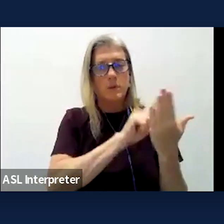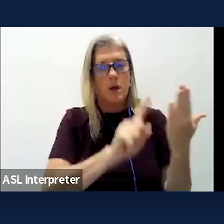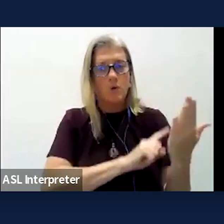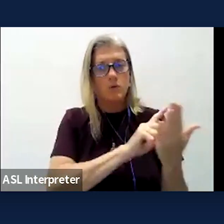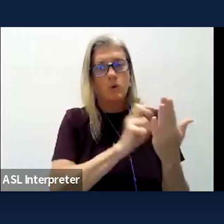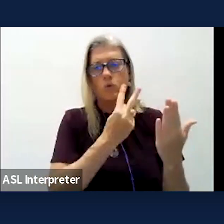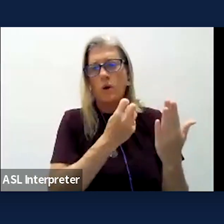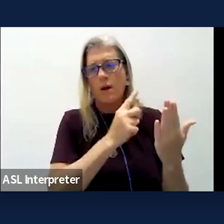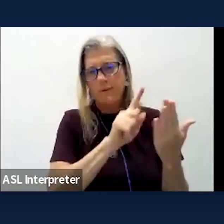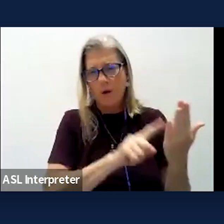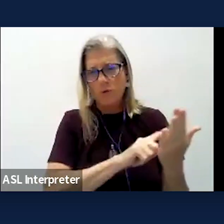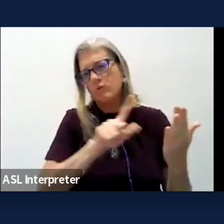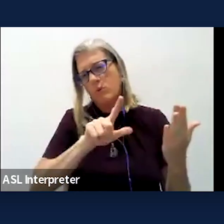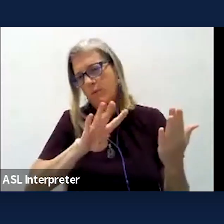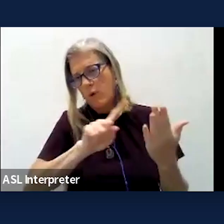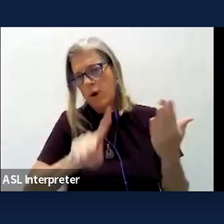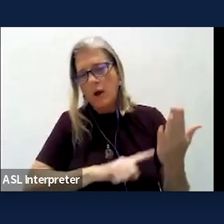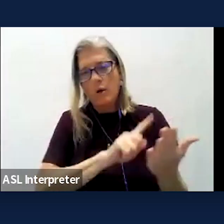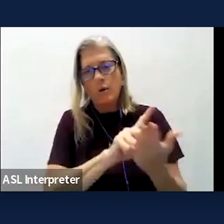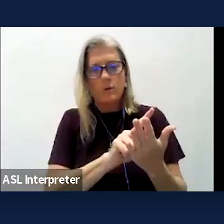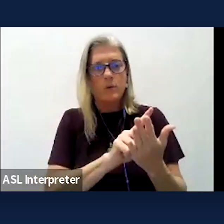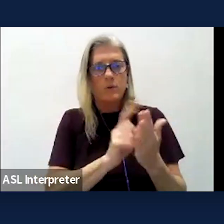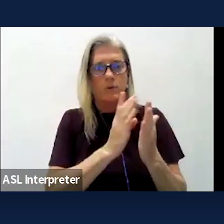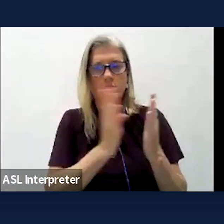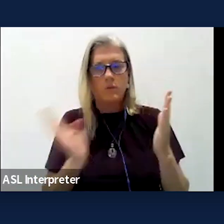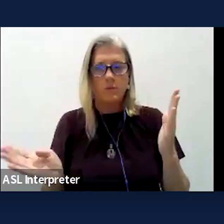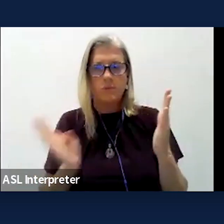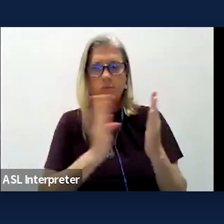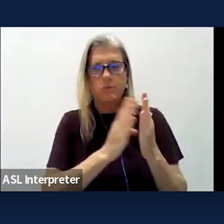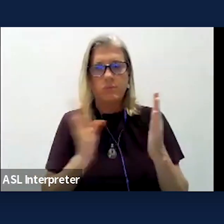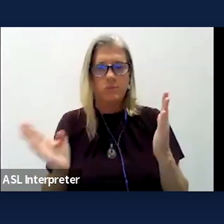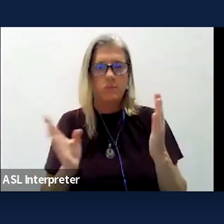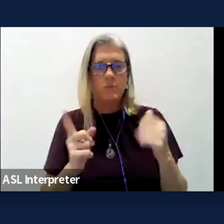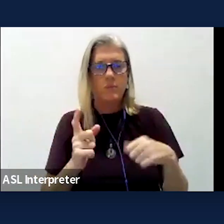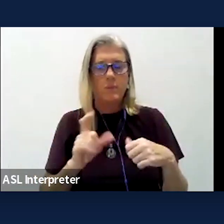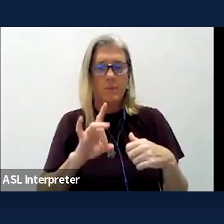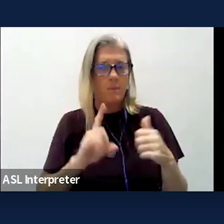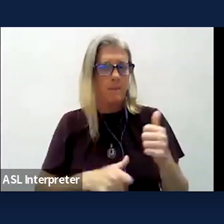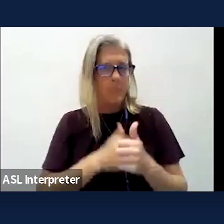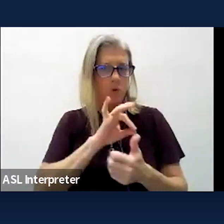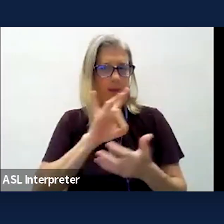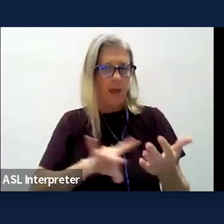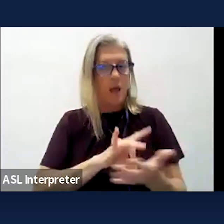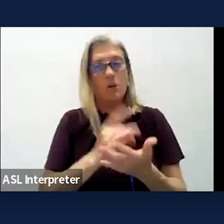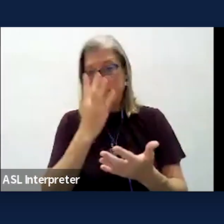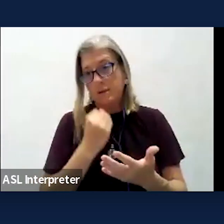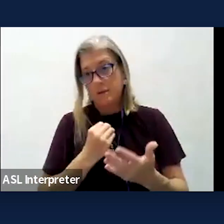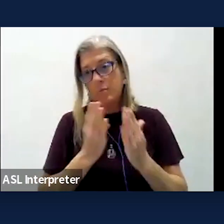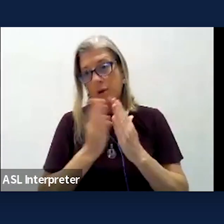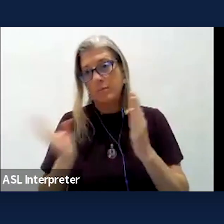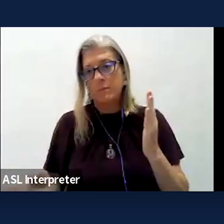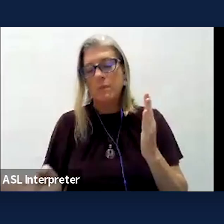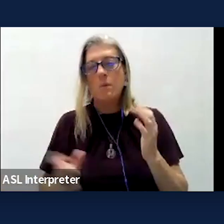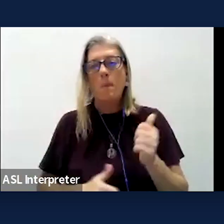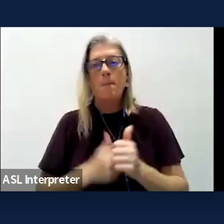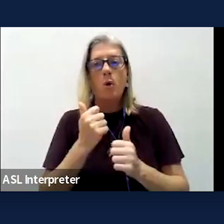12 hour, 24 hour, not so much the 24-hour part because I'm sleeping mostly 8 hours a night. But for the most part, while I'm